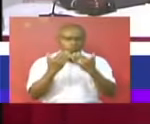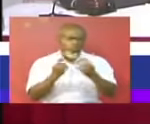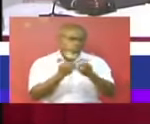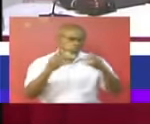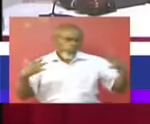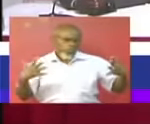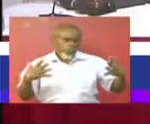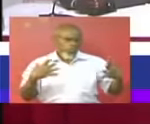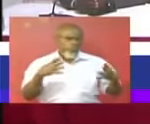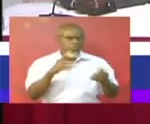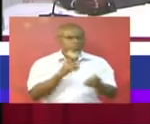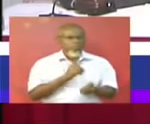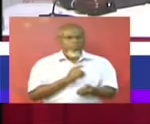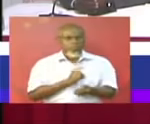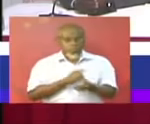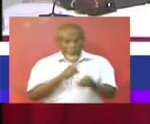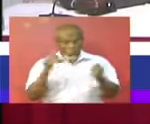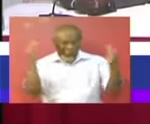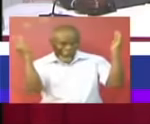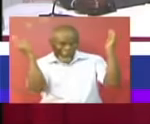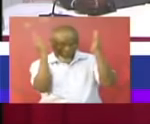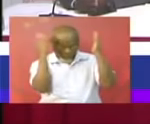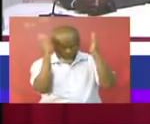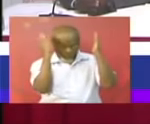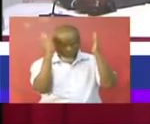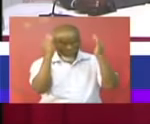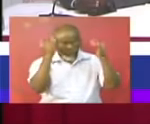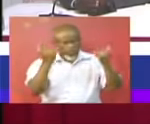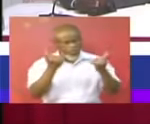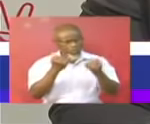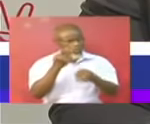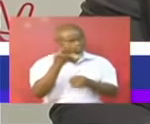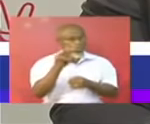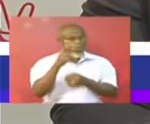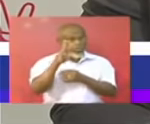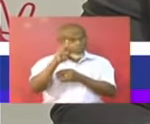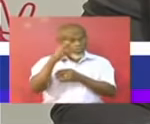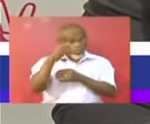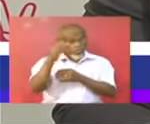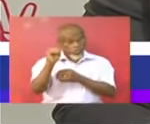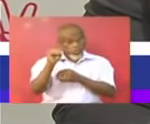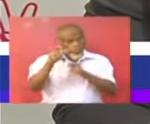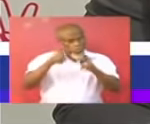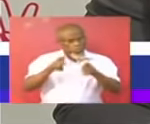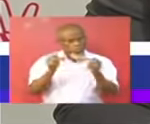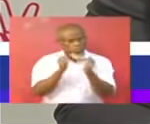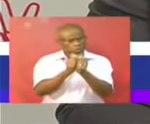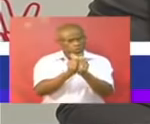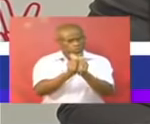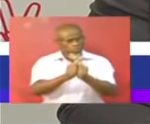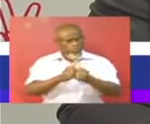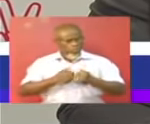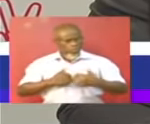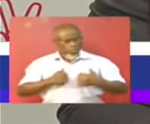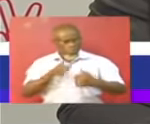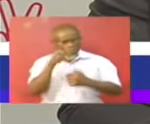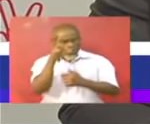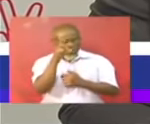Hines. According to the World Health Organization, people with asthma, or